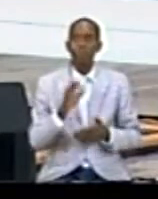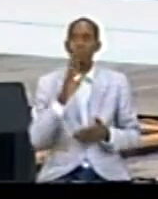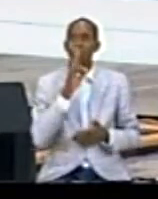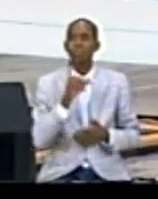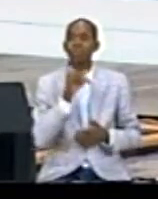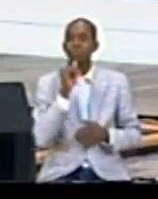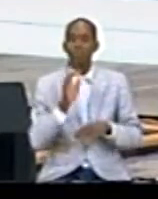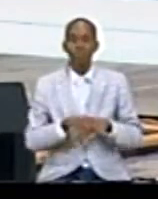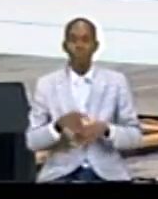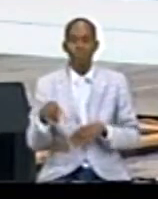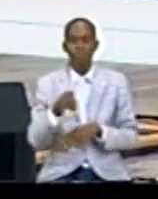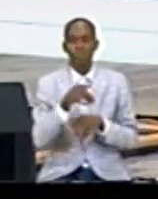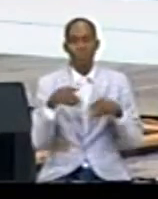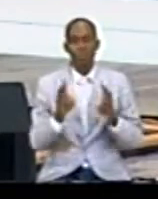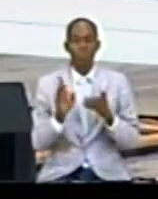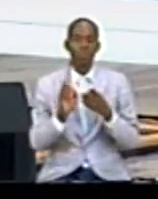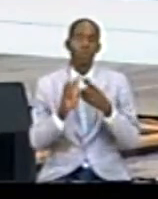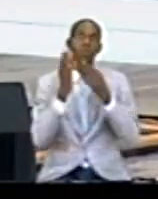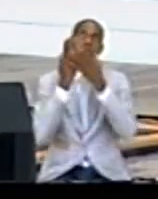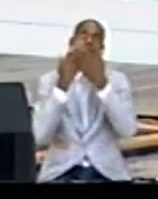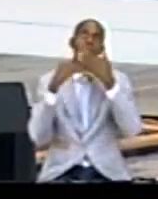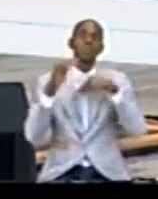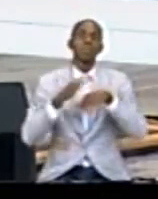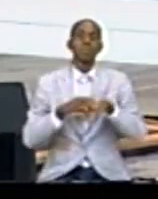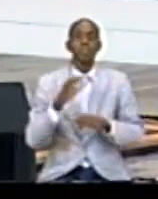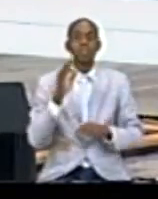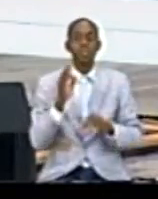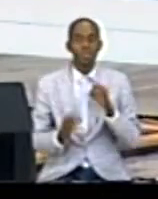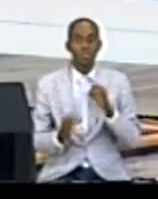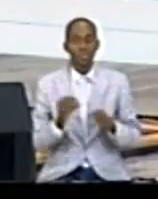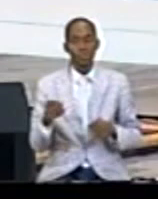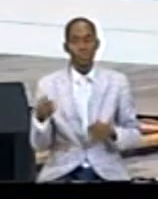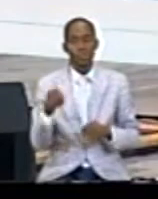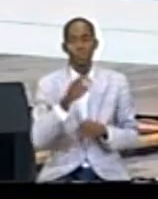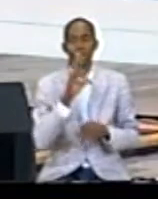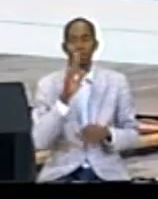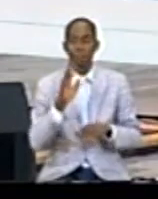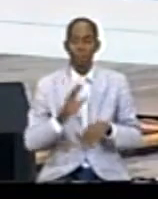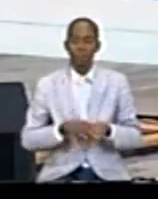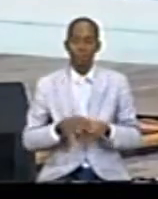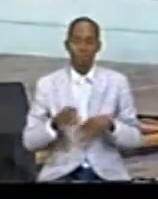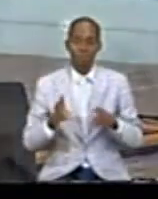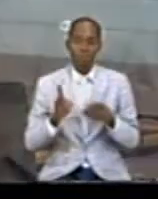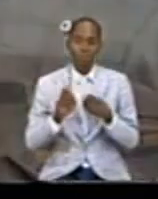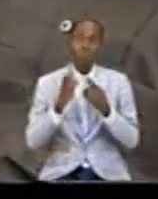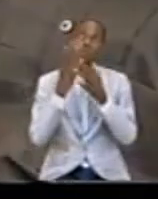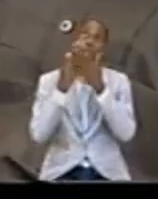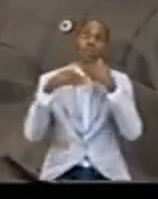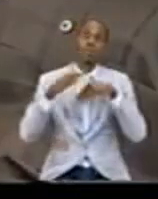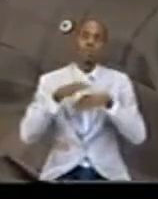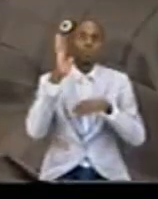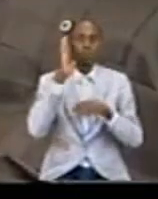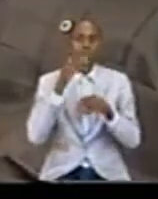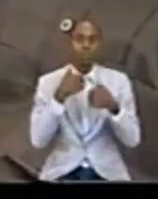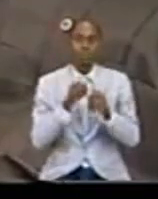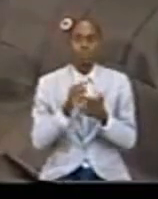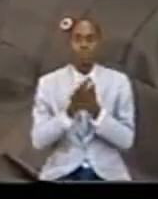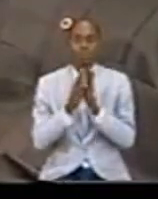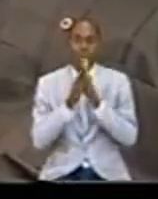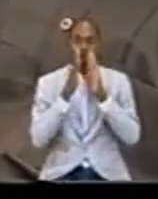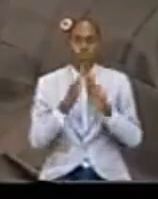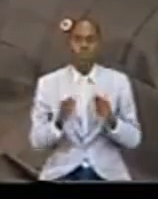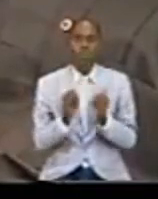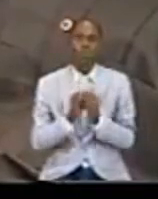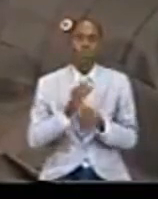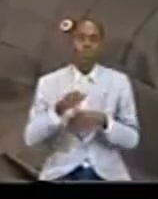to heaven. If we're on our way to heaven, you follow peace with all men and